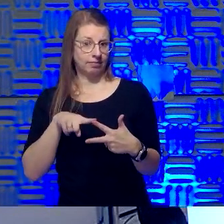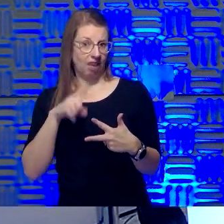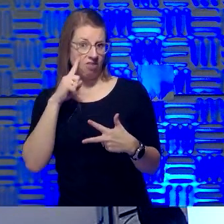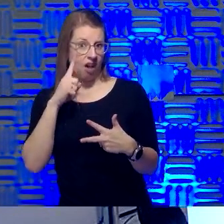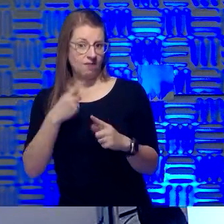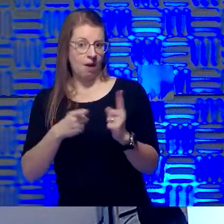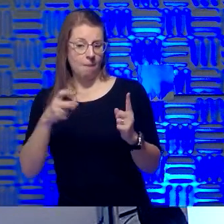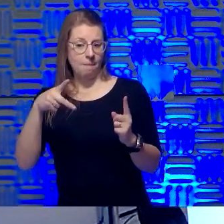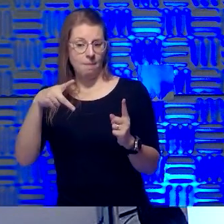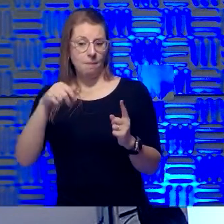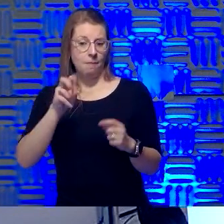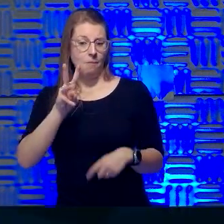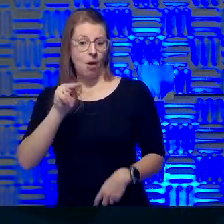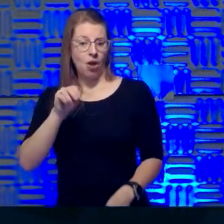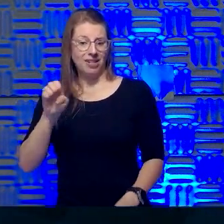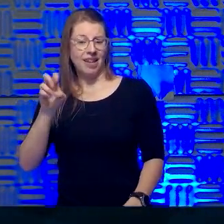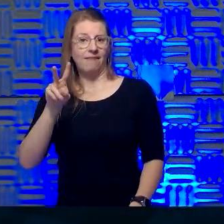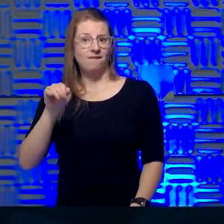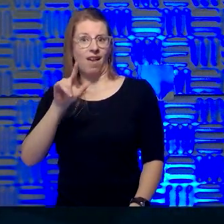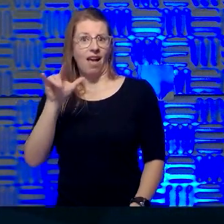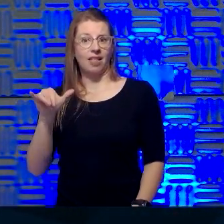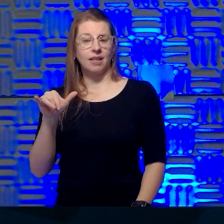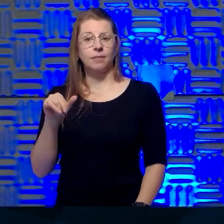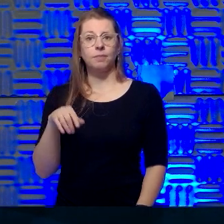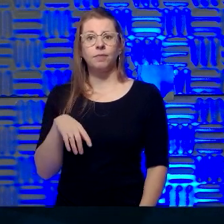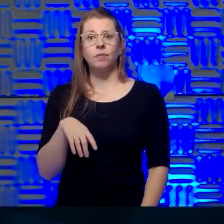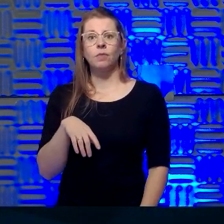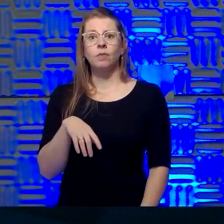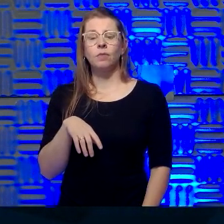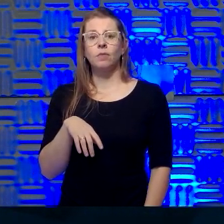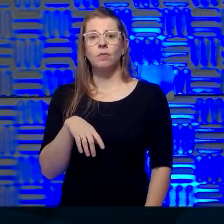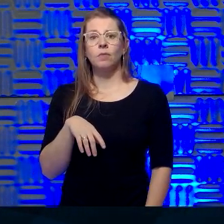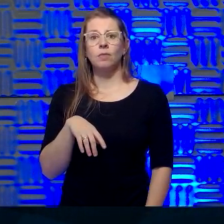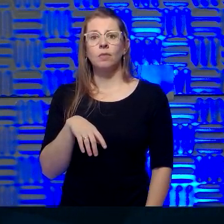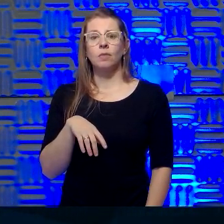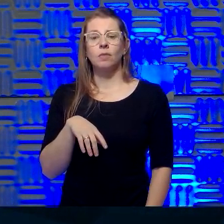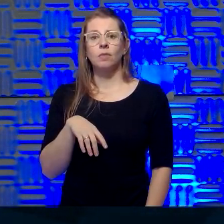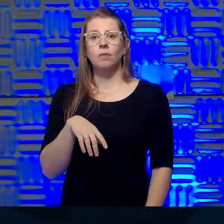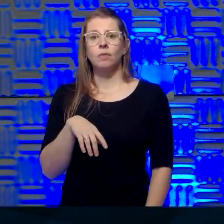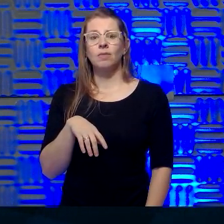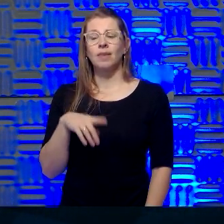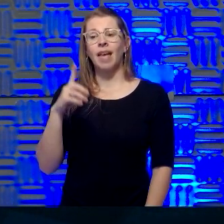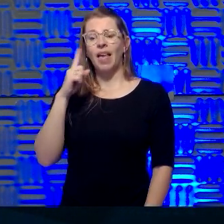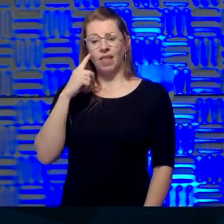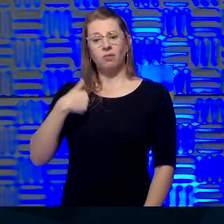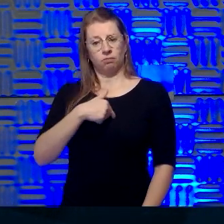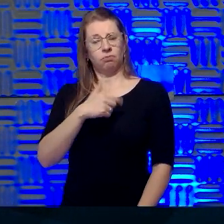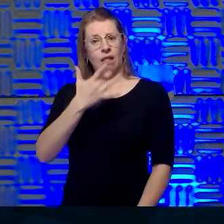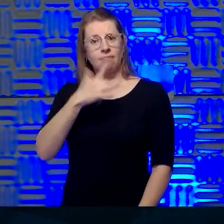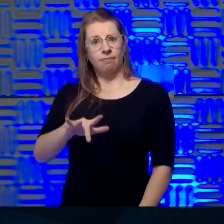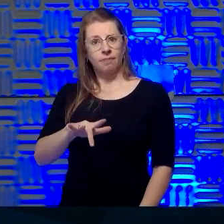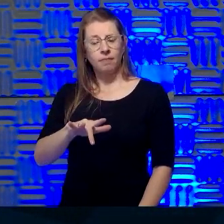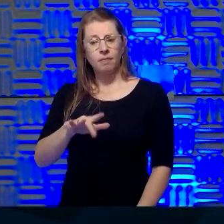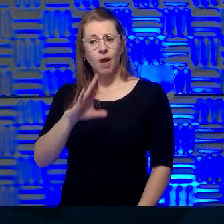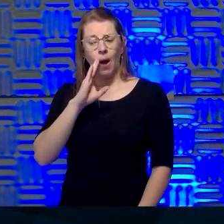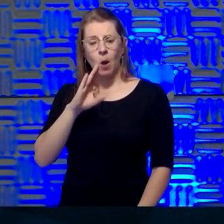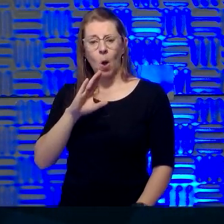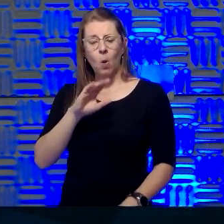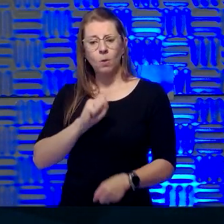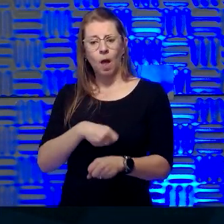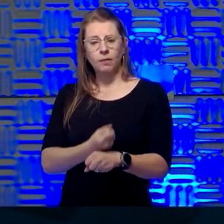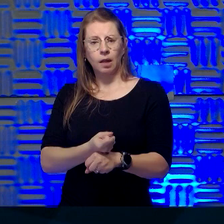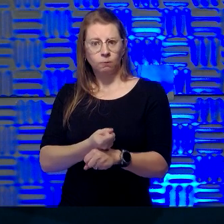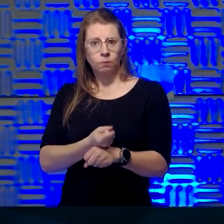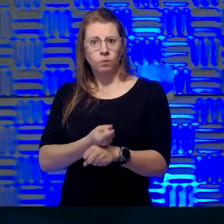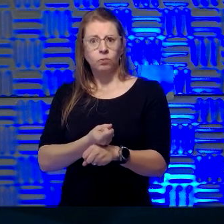from Pawnee Valley? Well, I think we have been very fortunate. I know that the lockdown